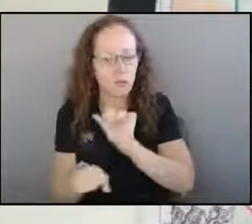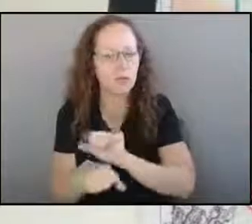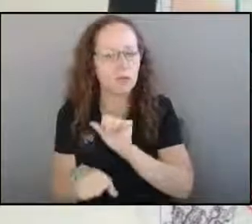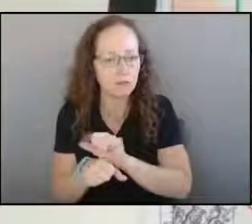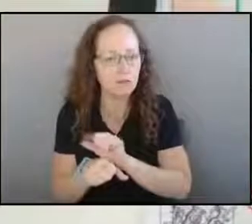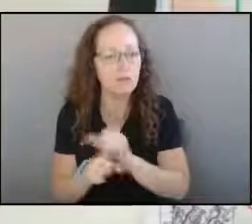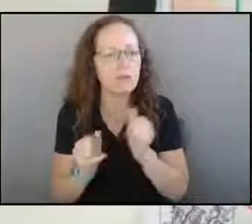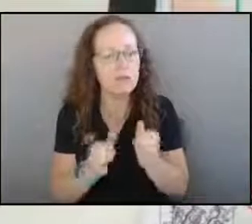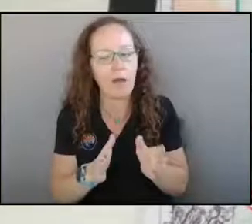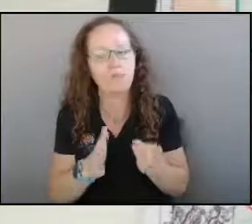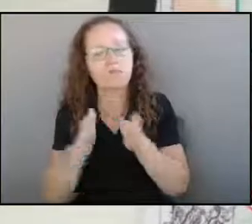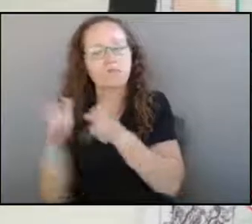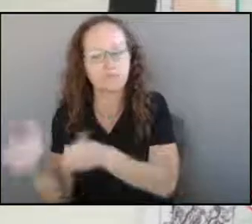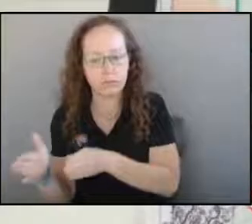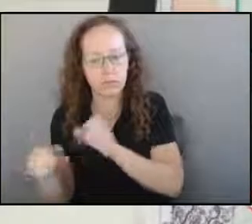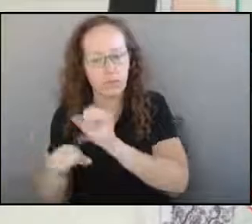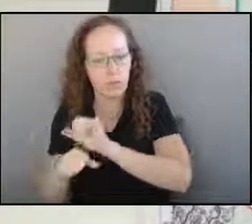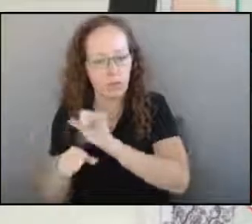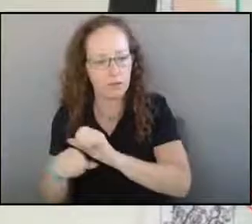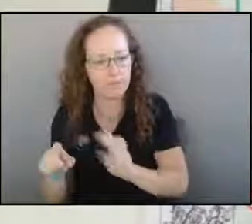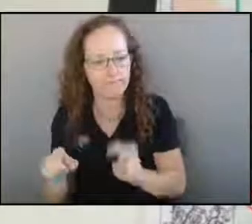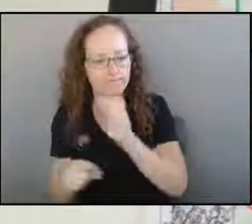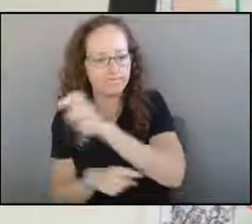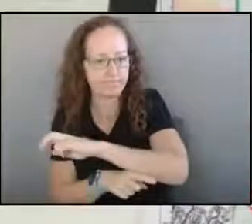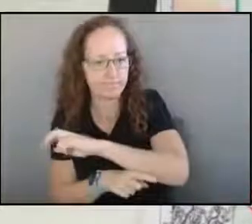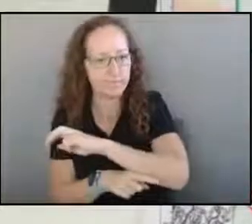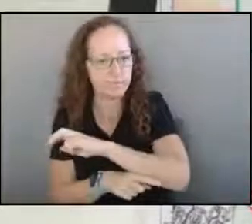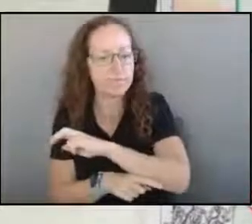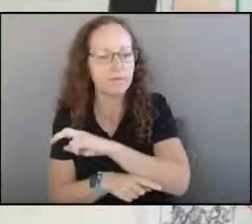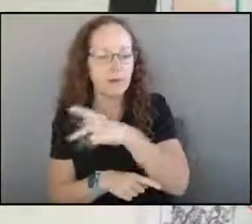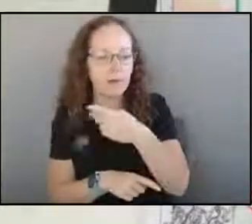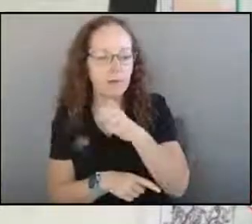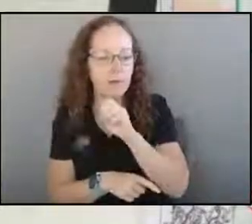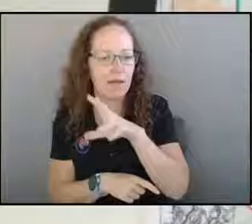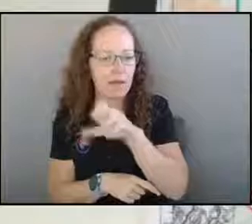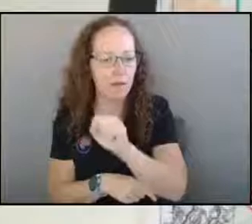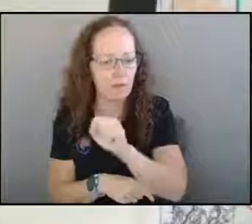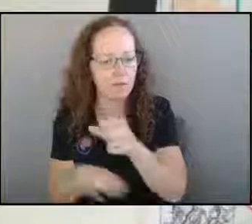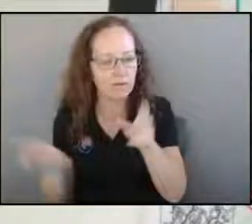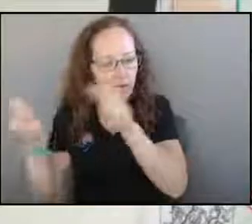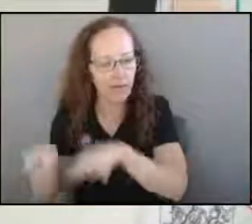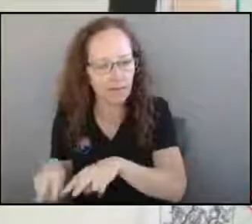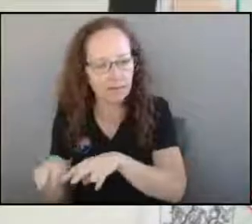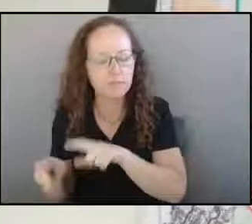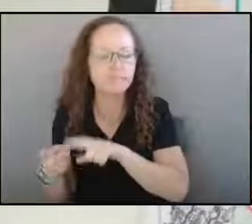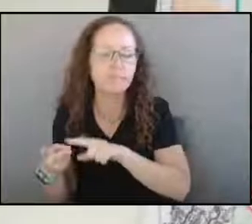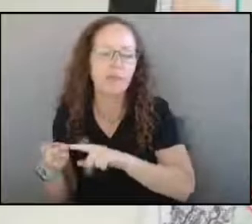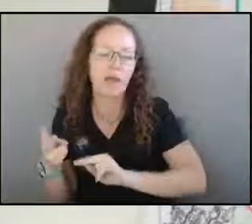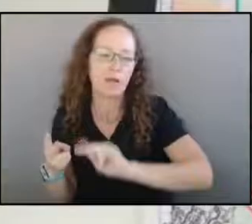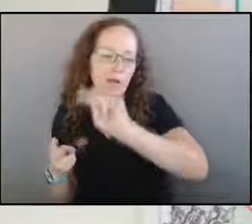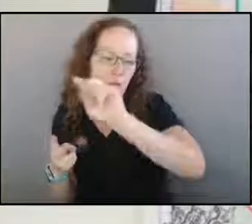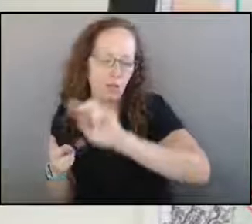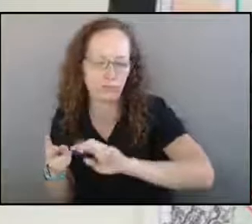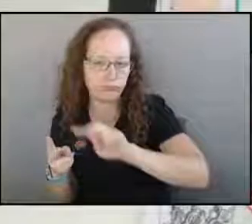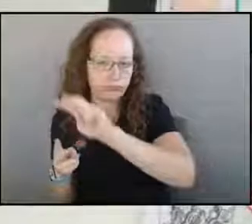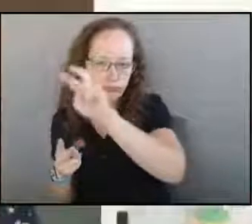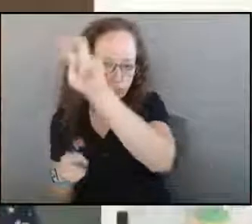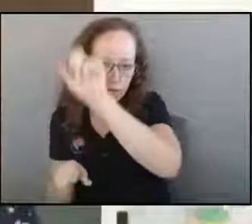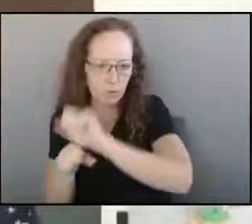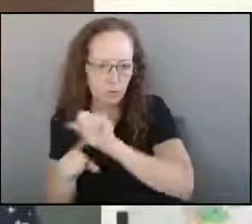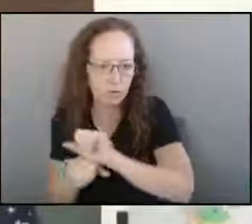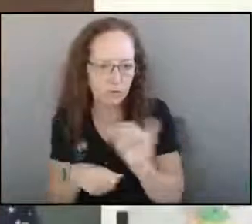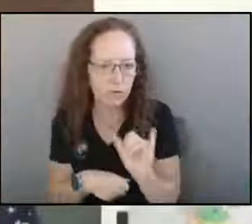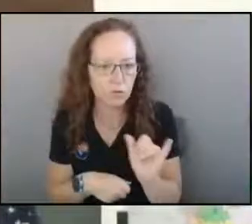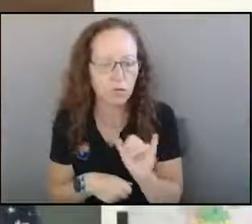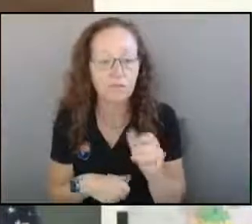move back towards the down into the Pecos Valley and then north with that work. And that's our update